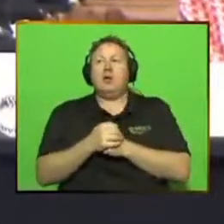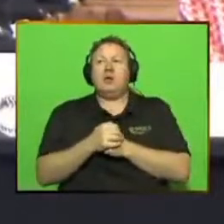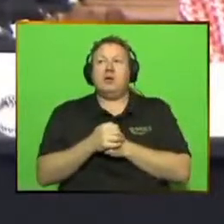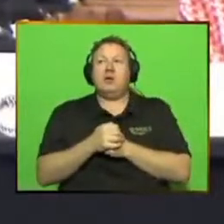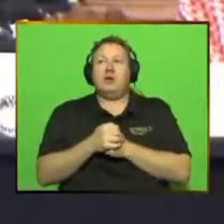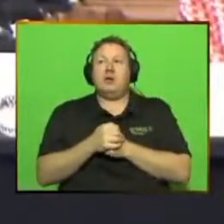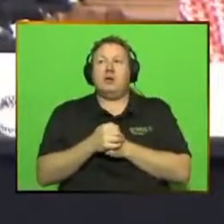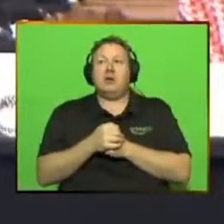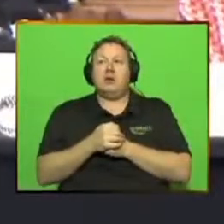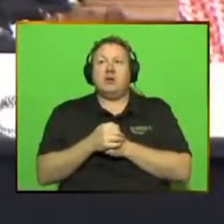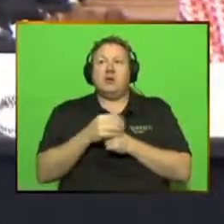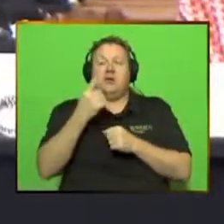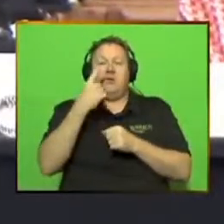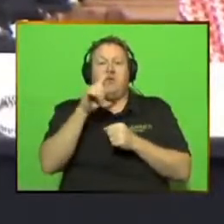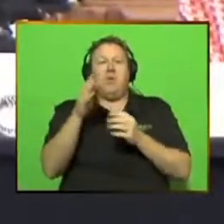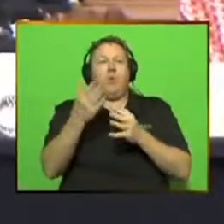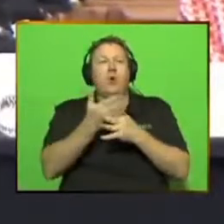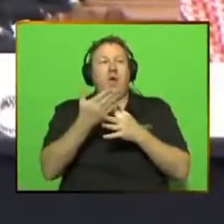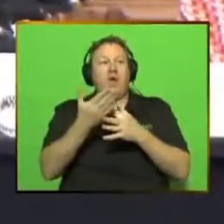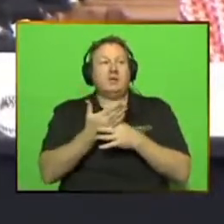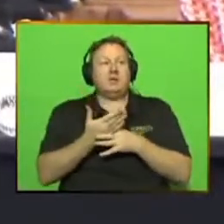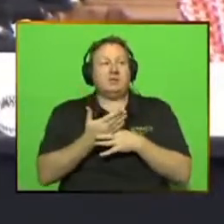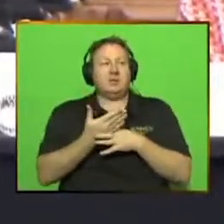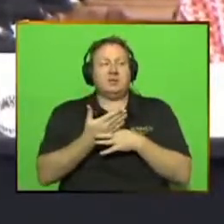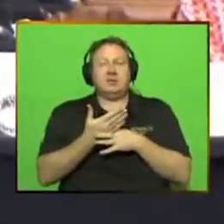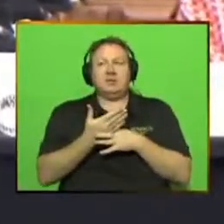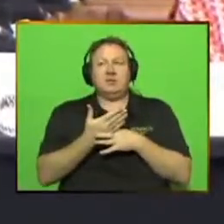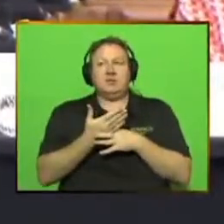the case which was